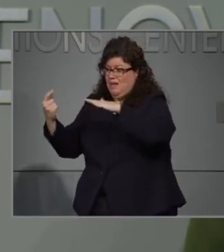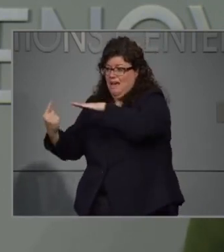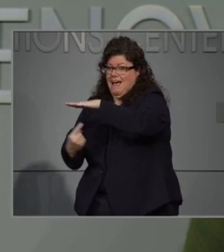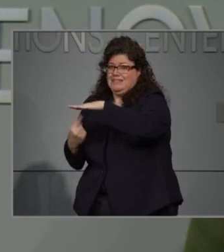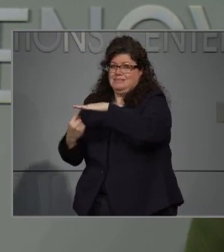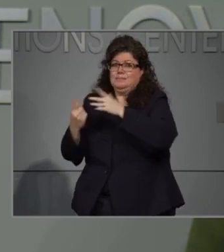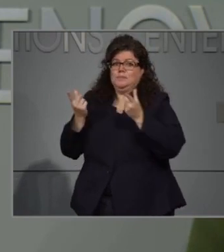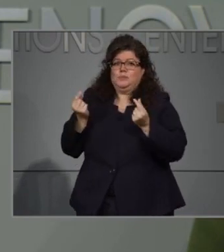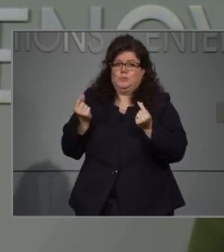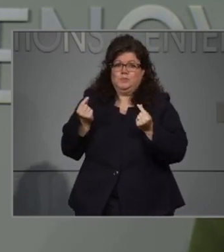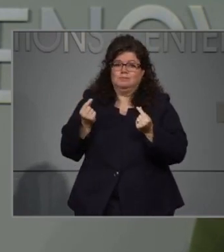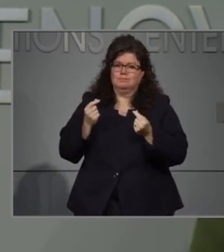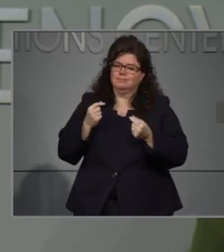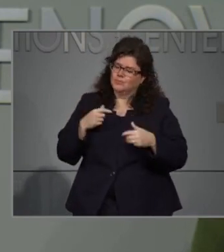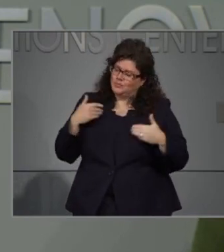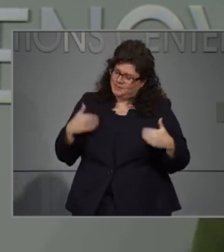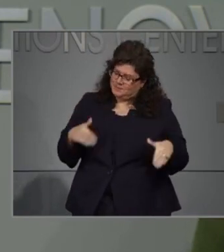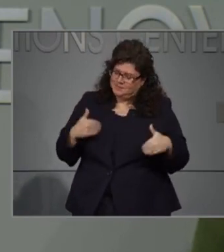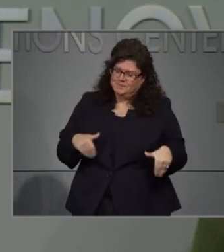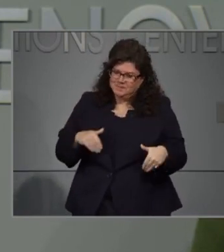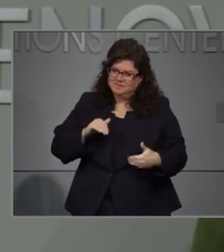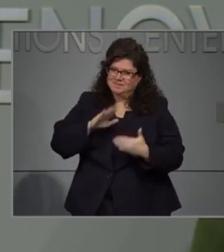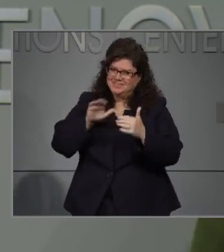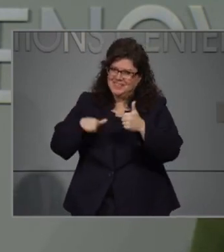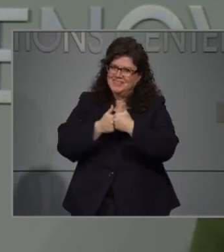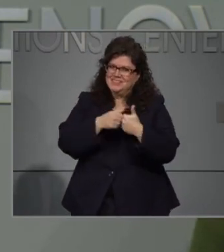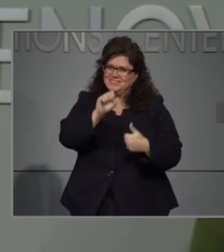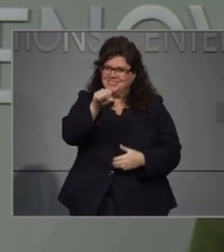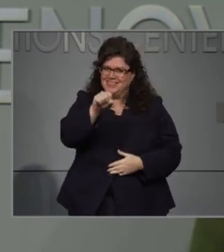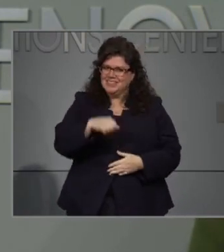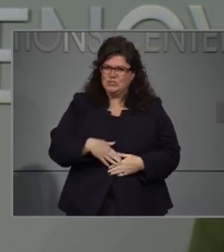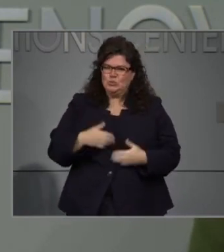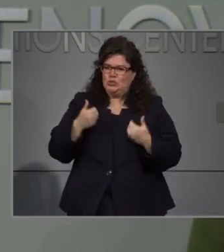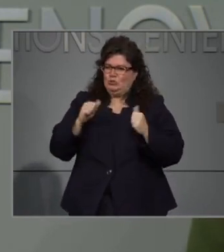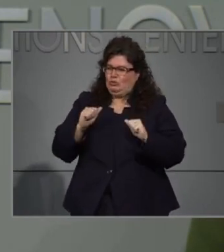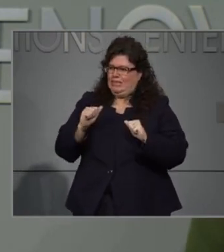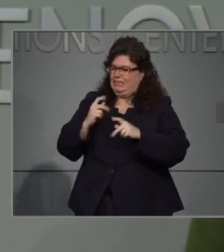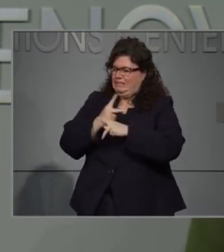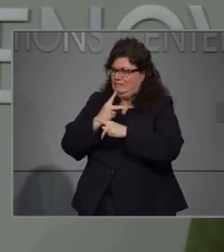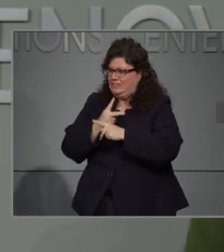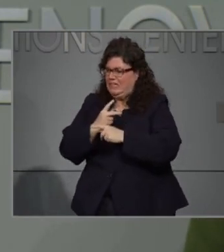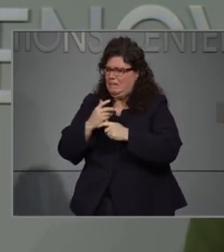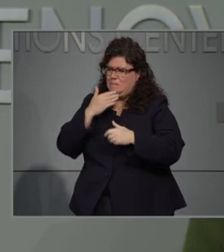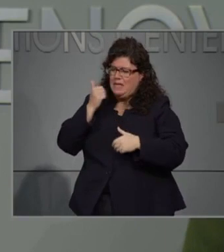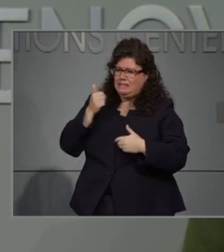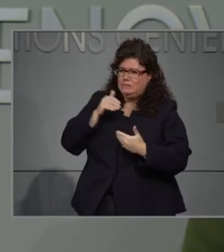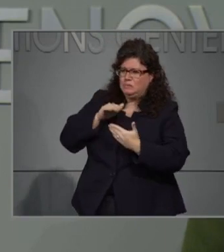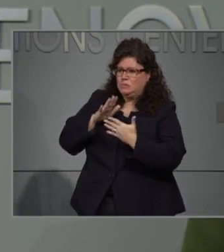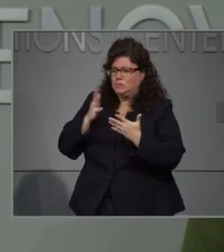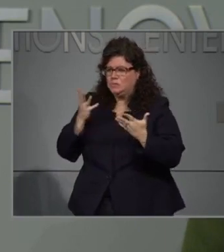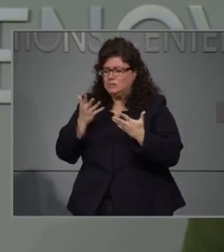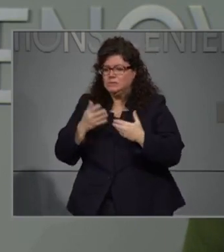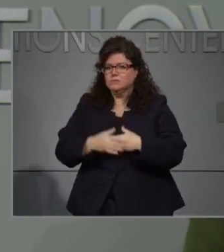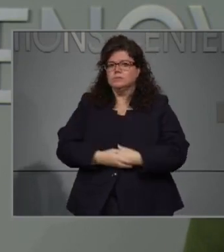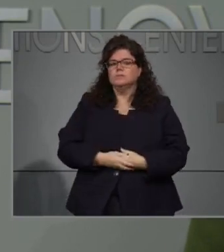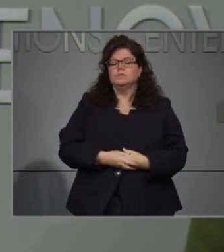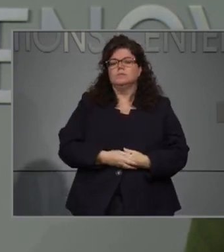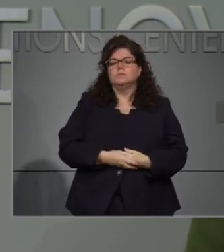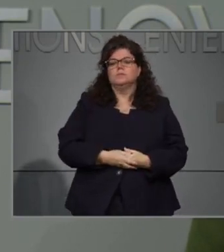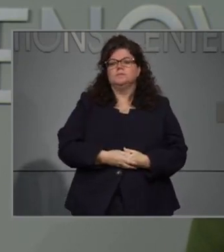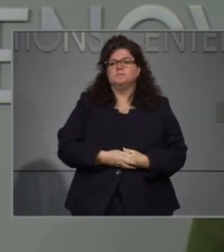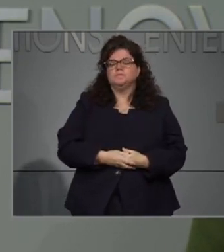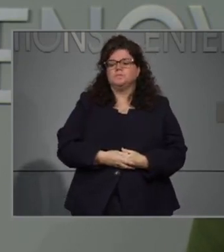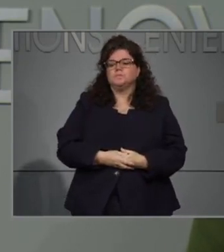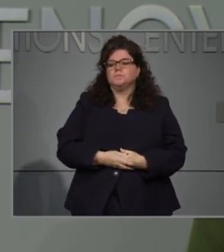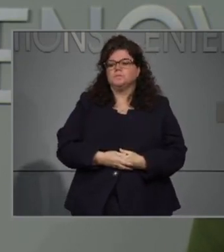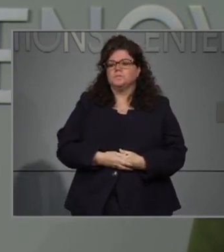very, very challenging problem that we've been trying to attack from a number of places. We have been granted